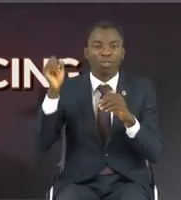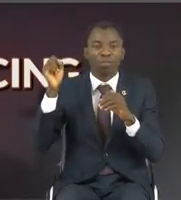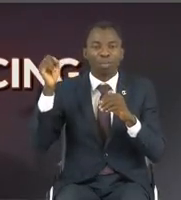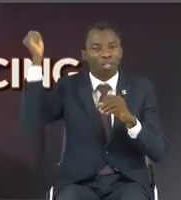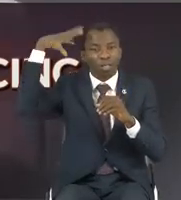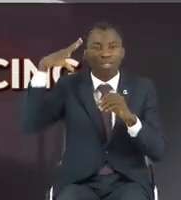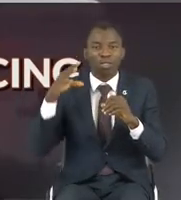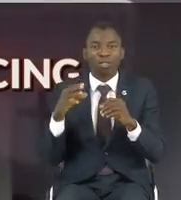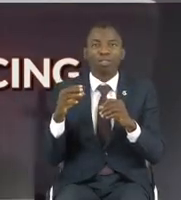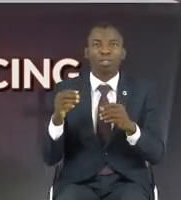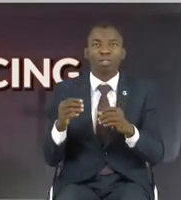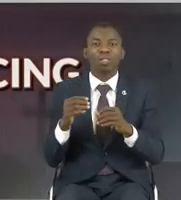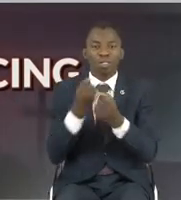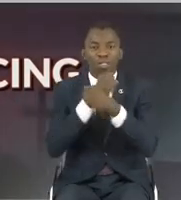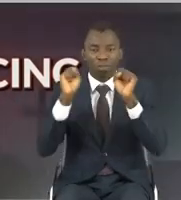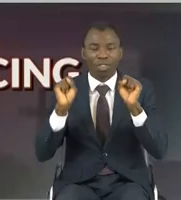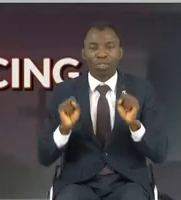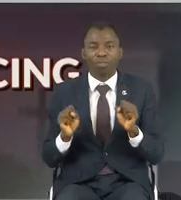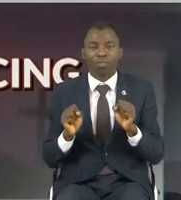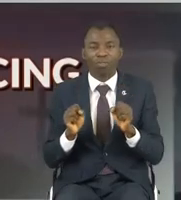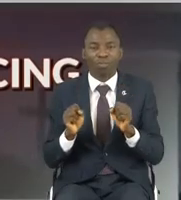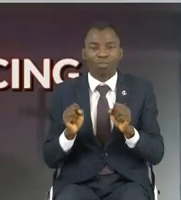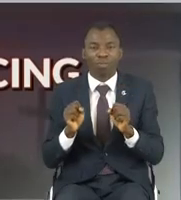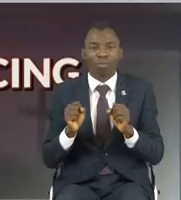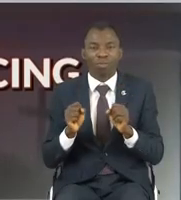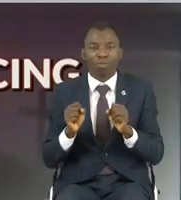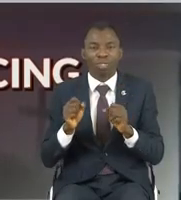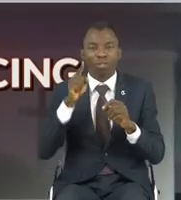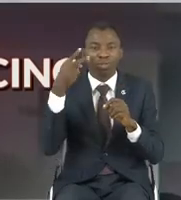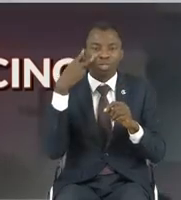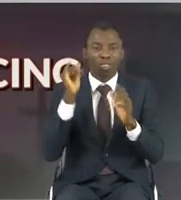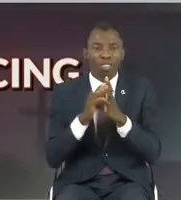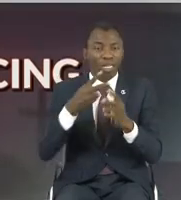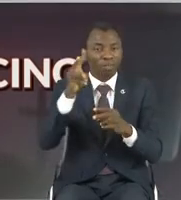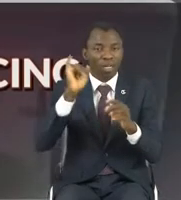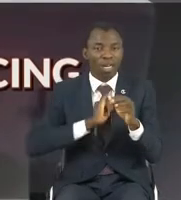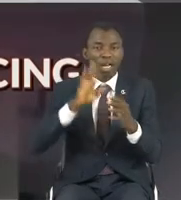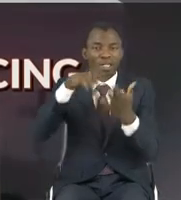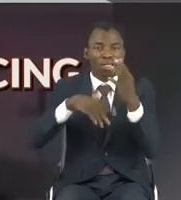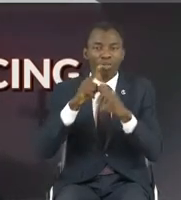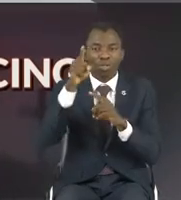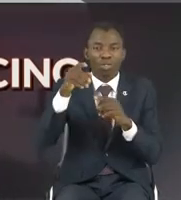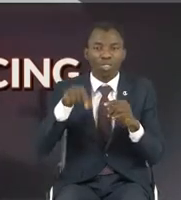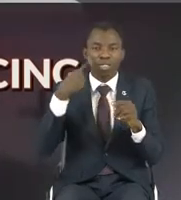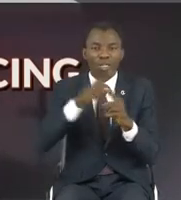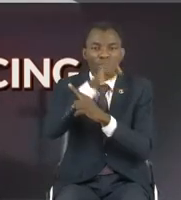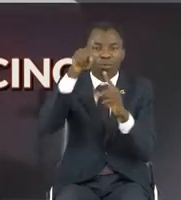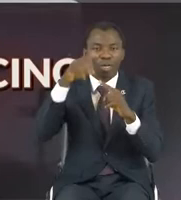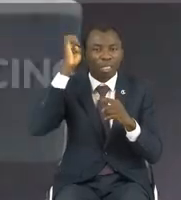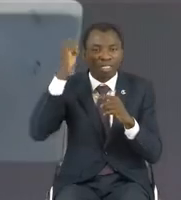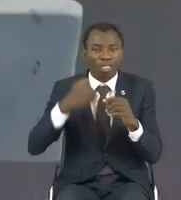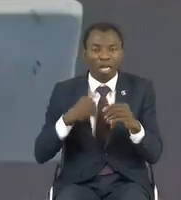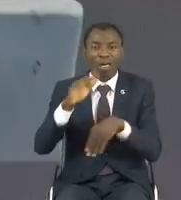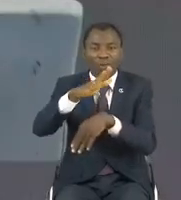talk about this, you see that verse I read to you. It says, and when he had